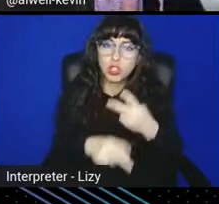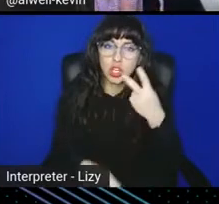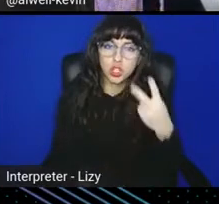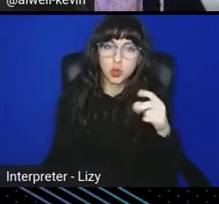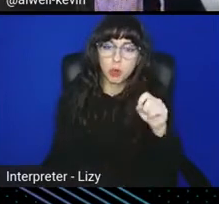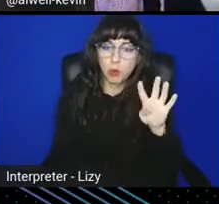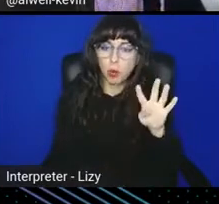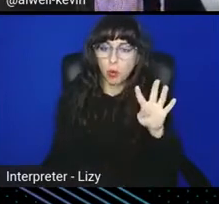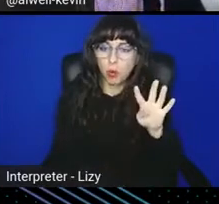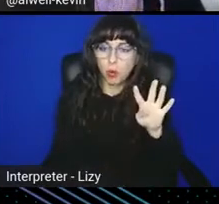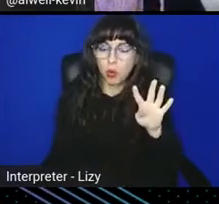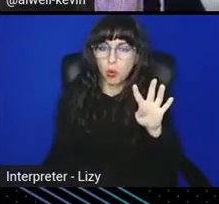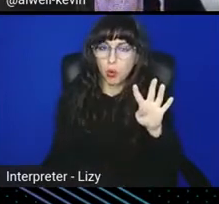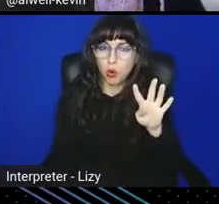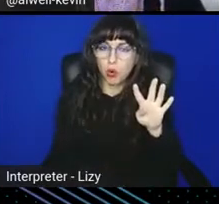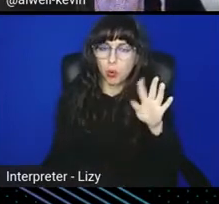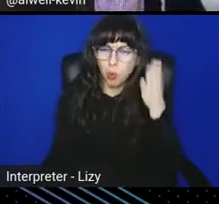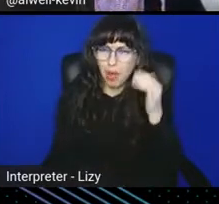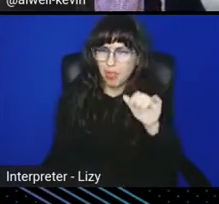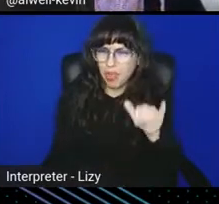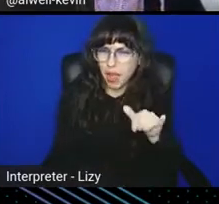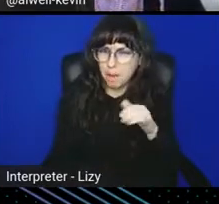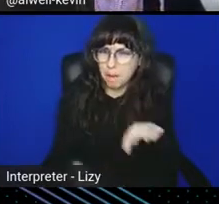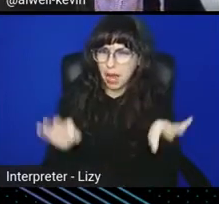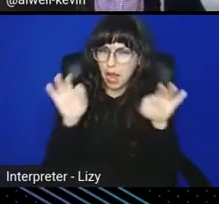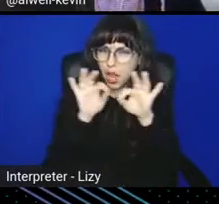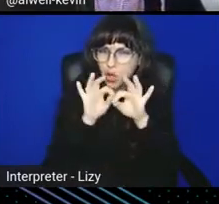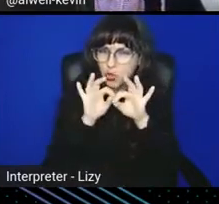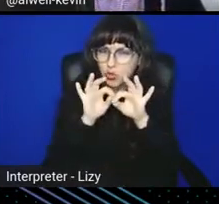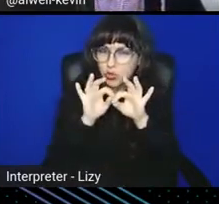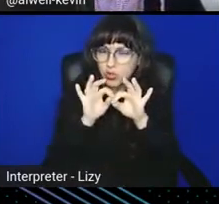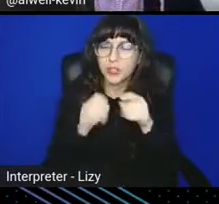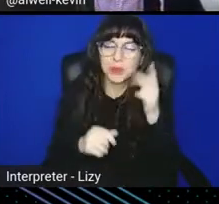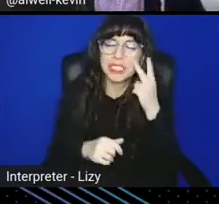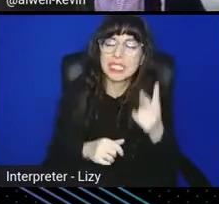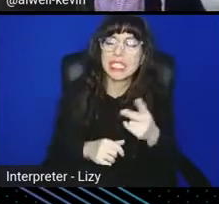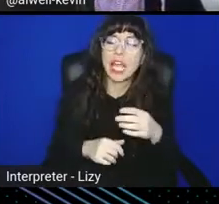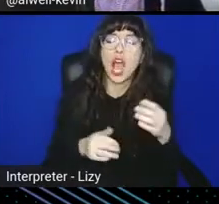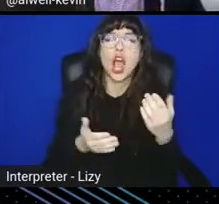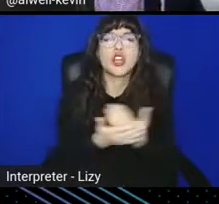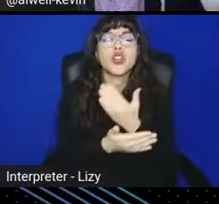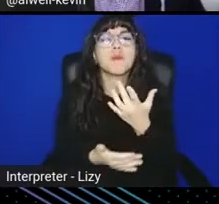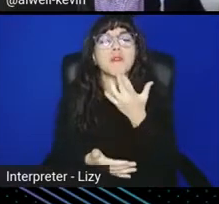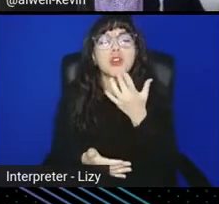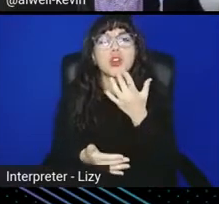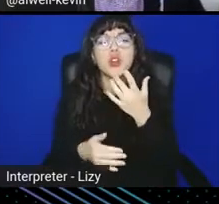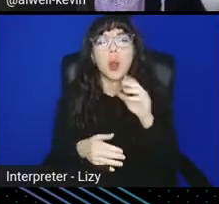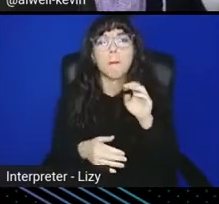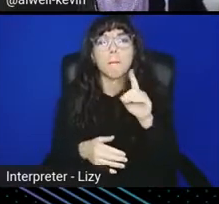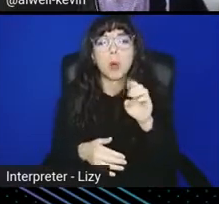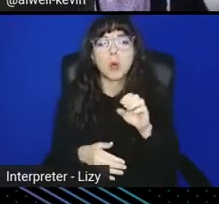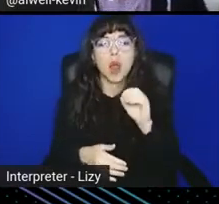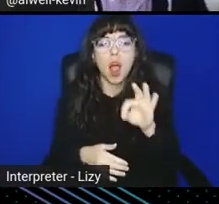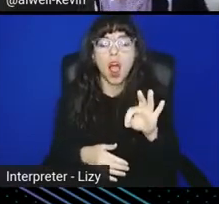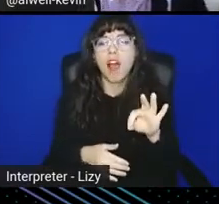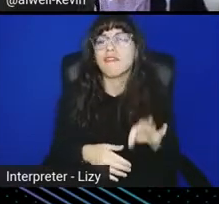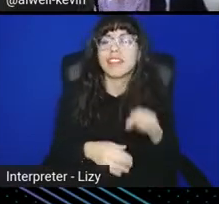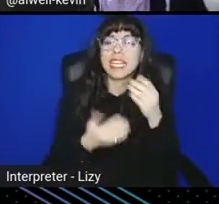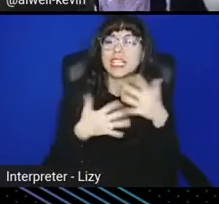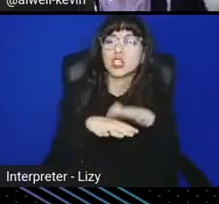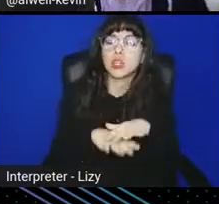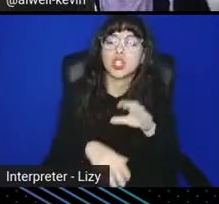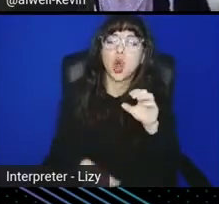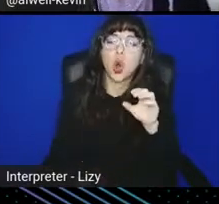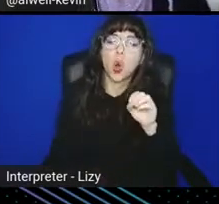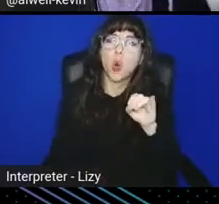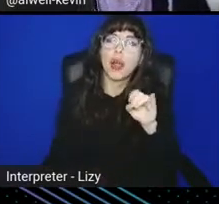is, as you'll see in a moment, is because there is a preferred new mode of integration using OIDC that is really exciting. And